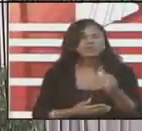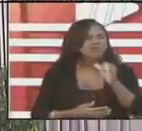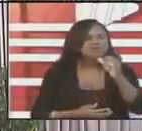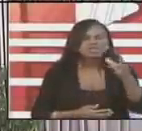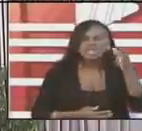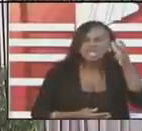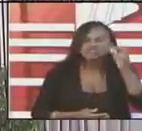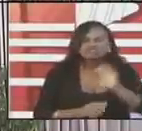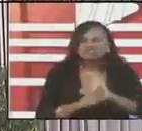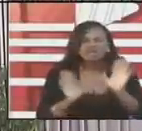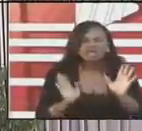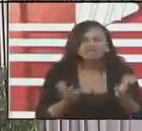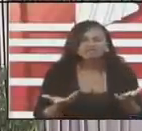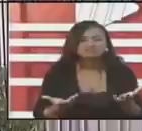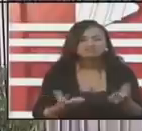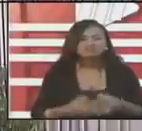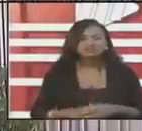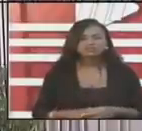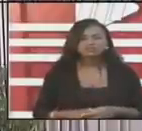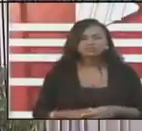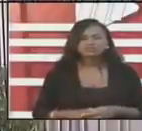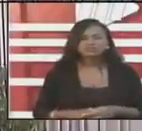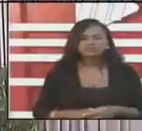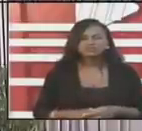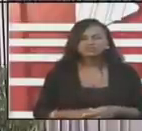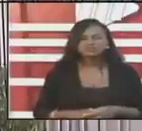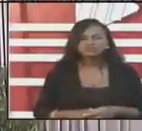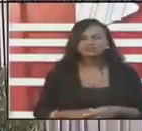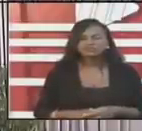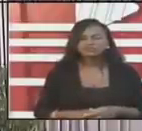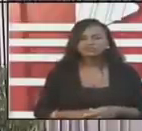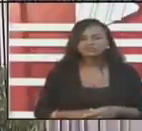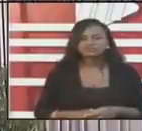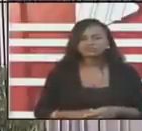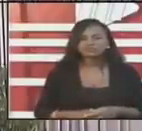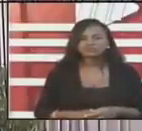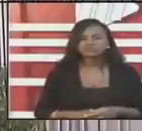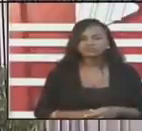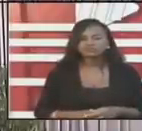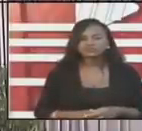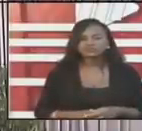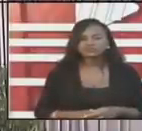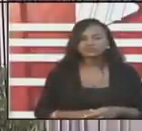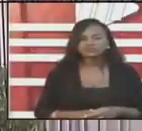clearly. Hi, good morning. No?